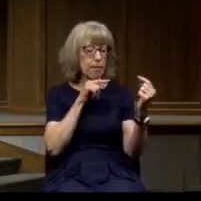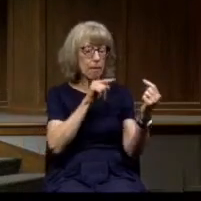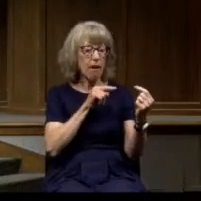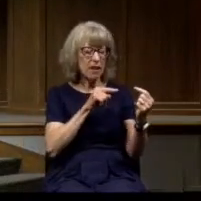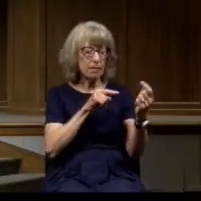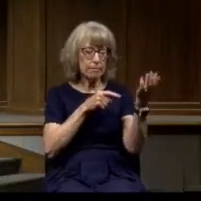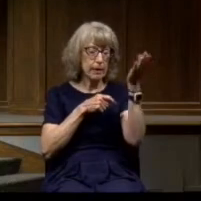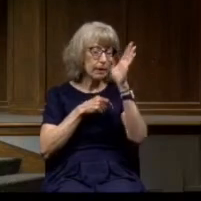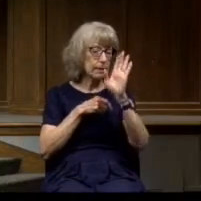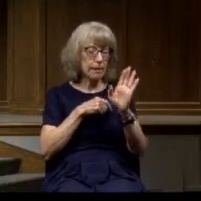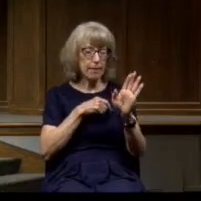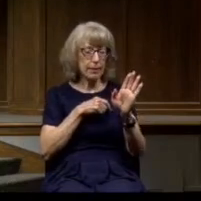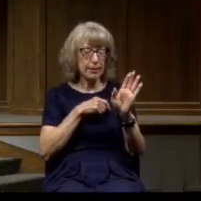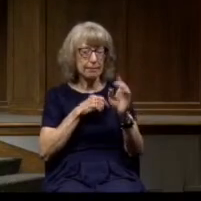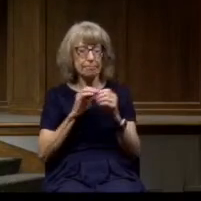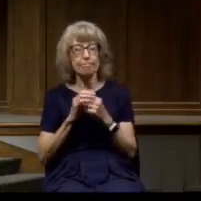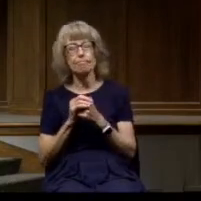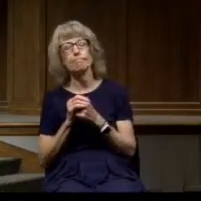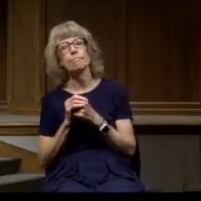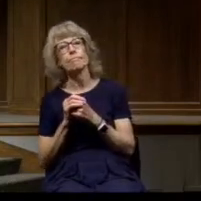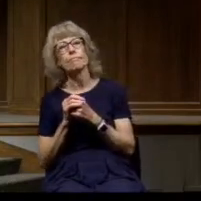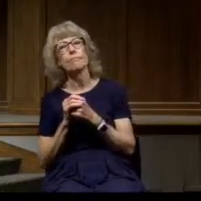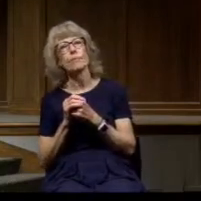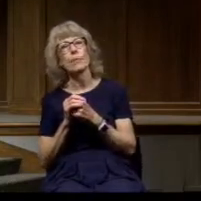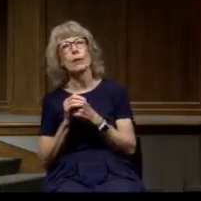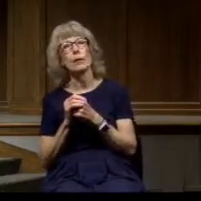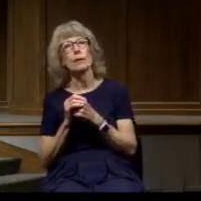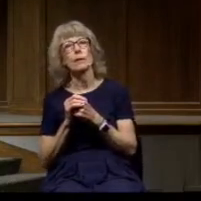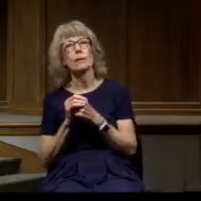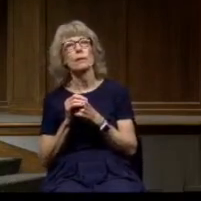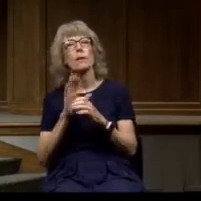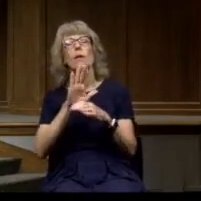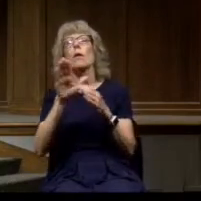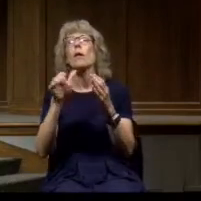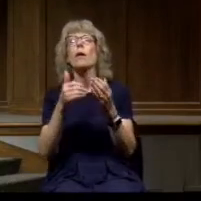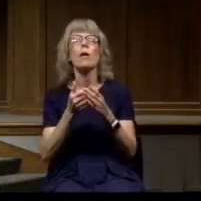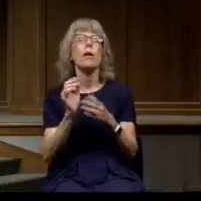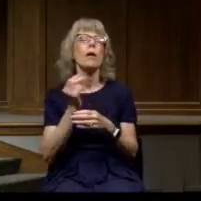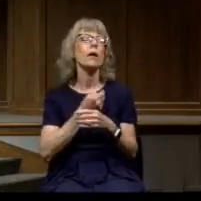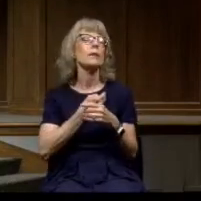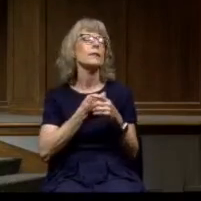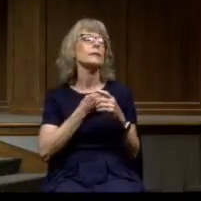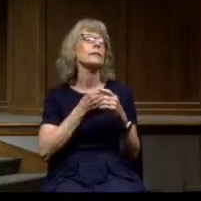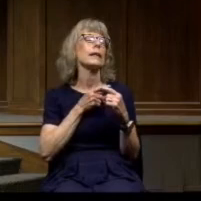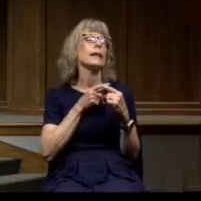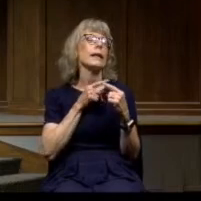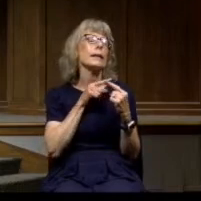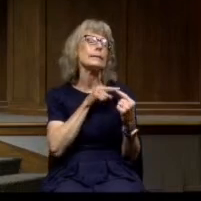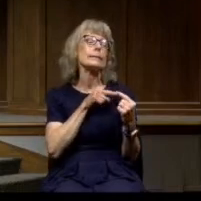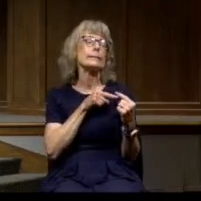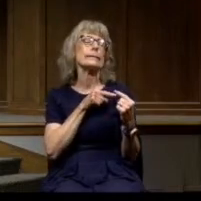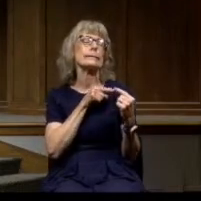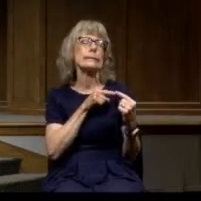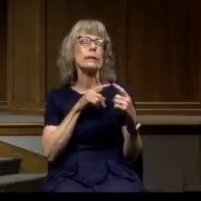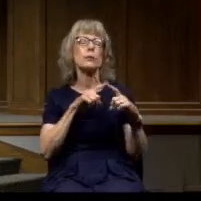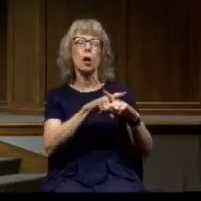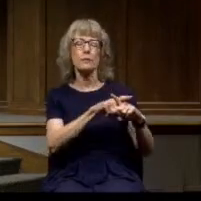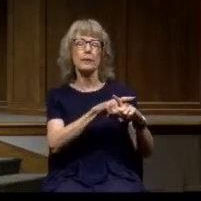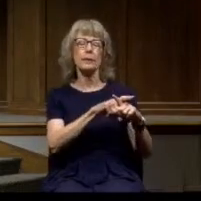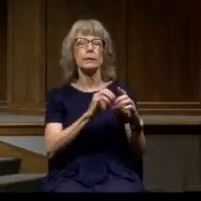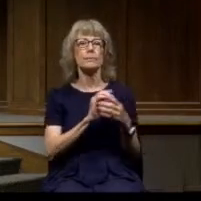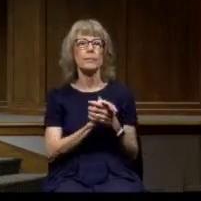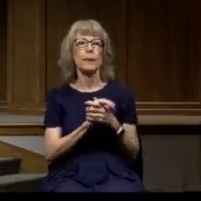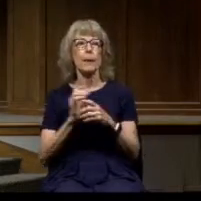what causes the shining. So everybody goes into, like, we all have conflict. You have tension right now. I have tension right now. But the ones